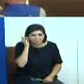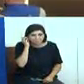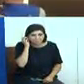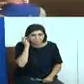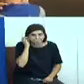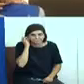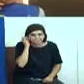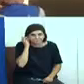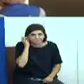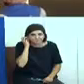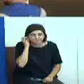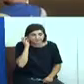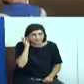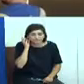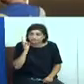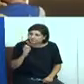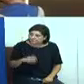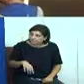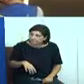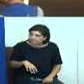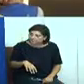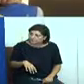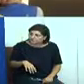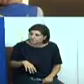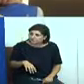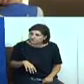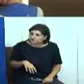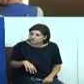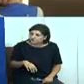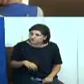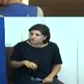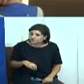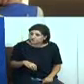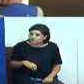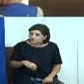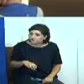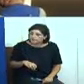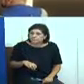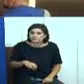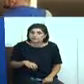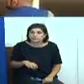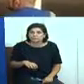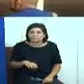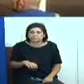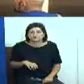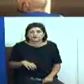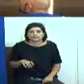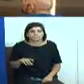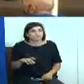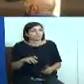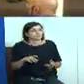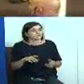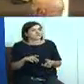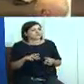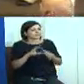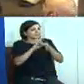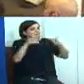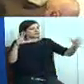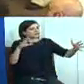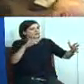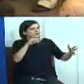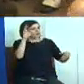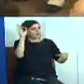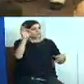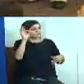So I've been tasked with decommissioning the Pastoral Search Committee.